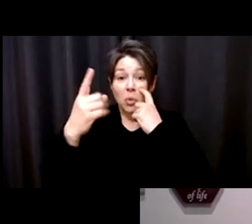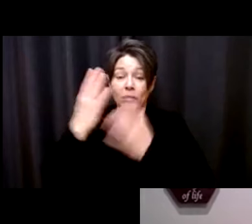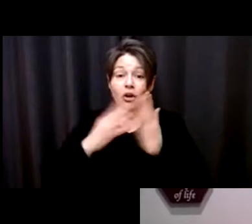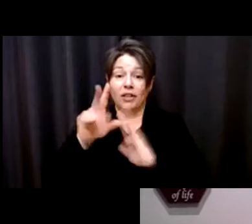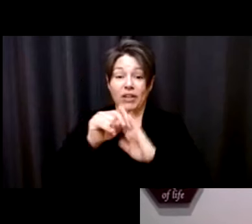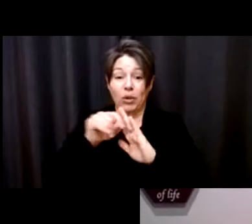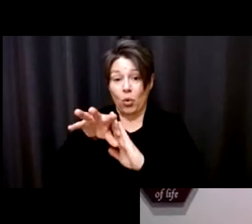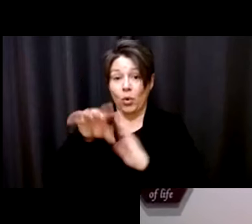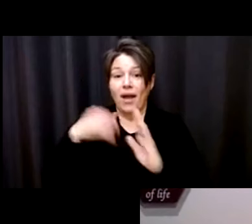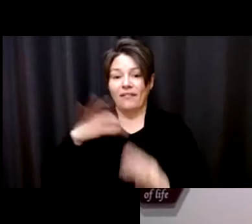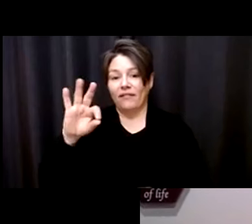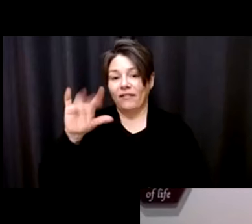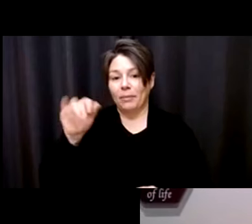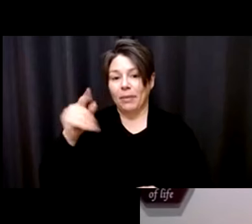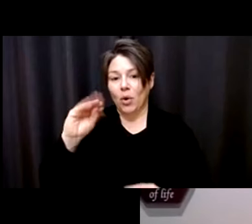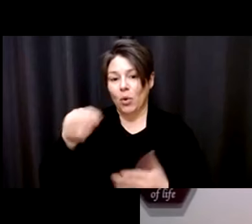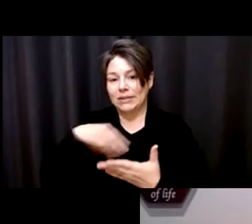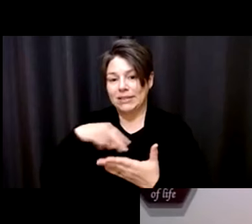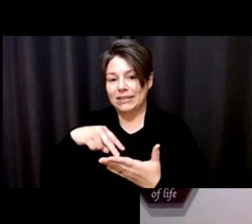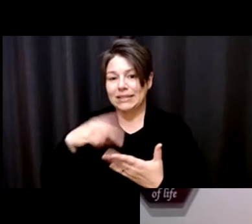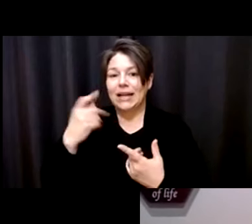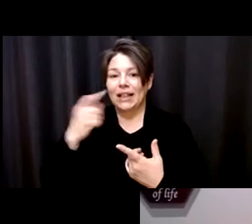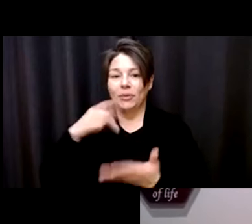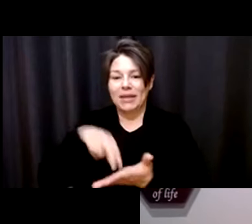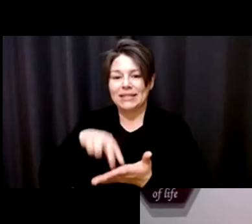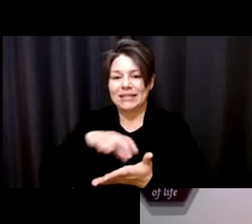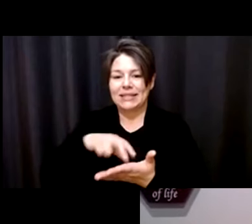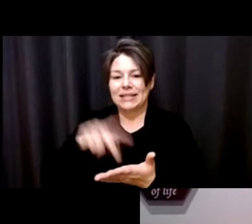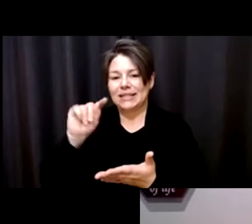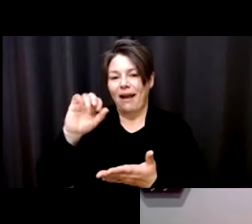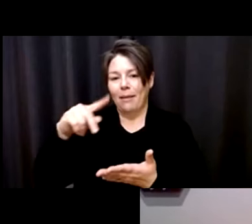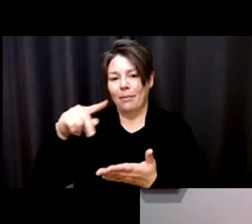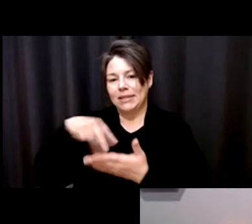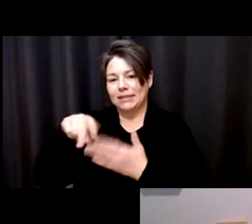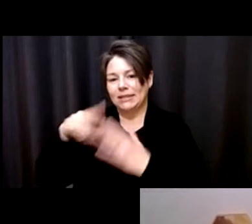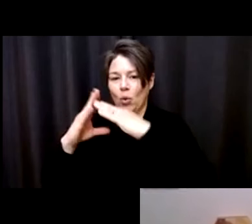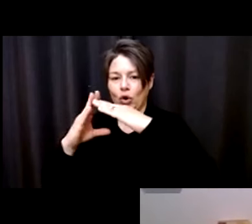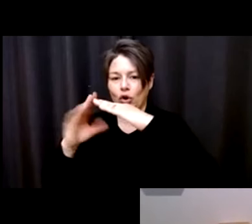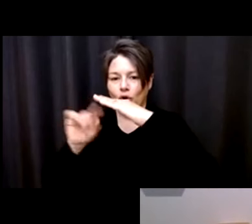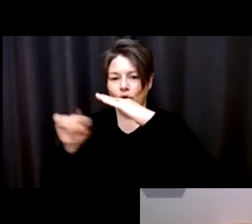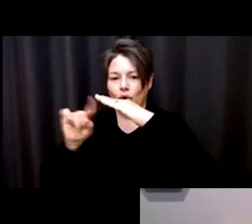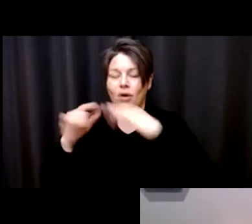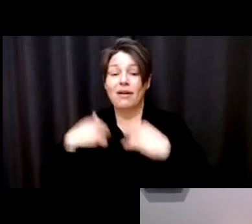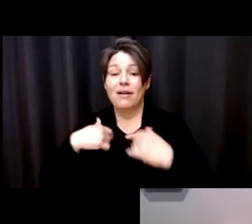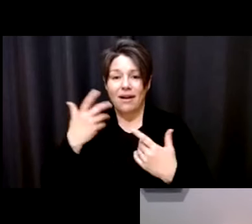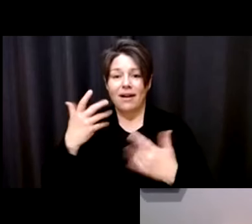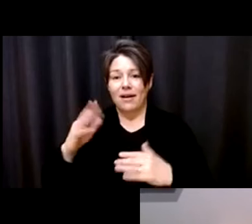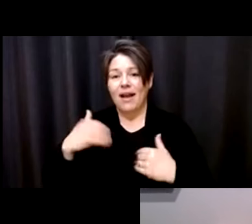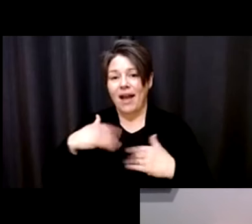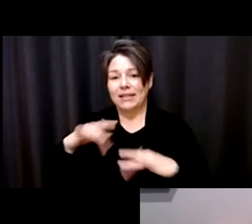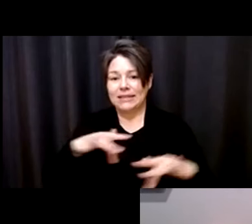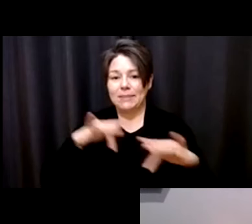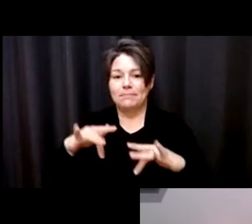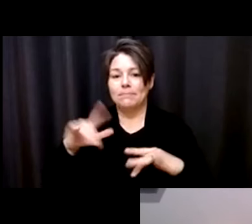dancing and a little inset of tap dancing in the corner of it. Mm-hmm. And so I had that on a tape